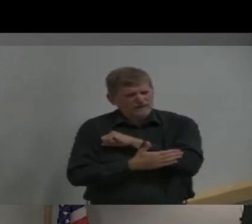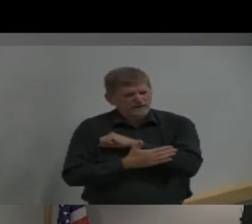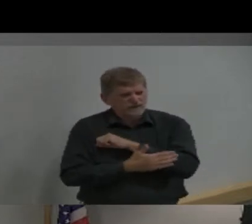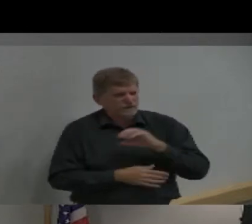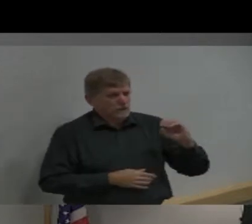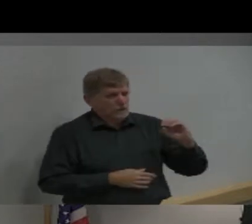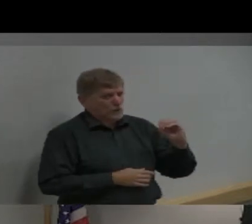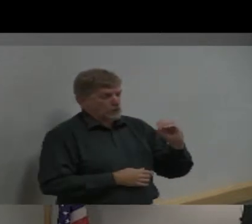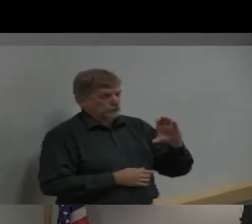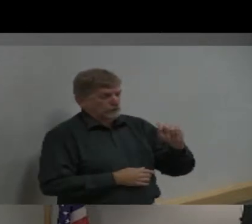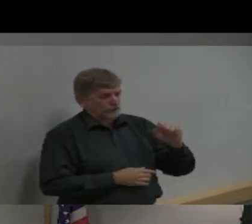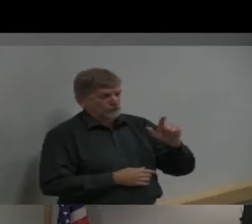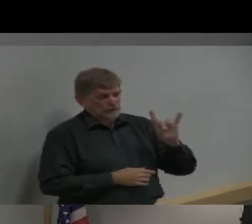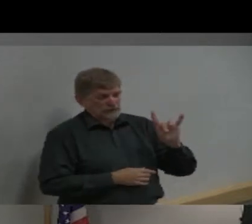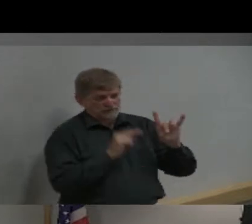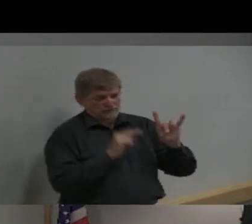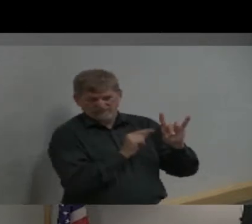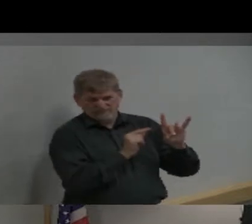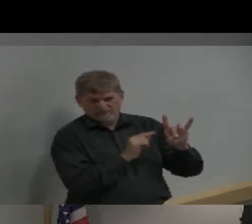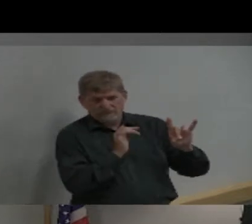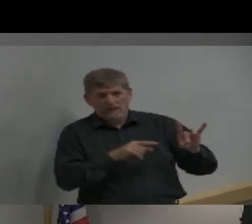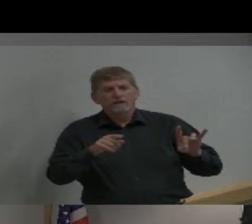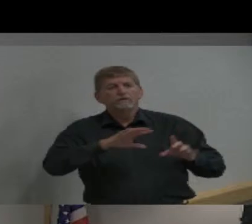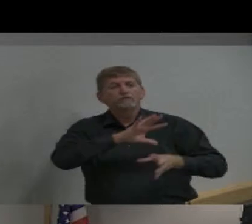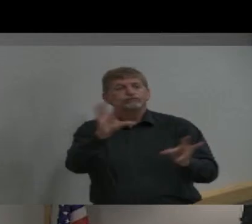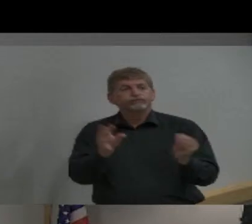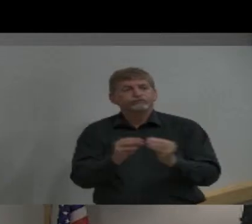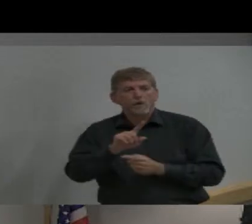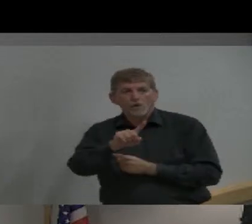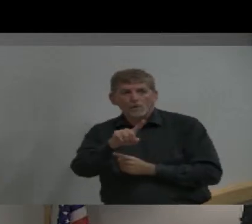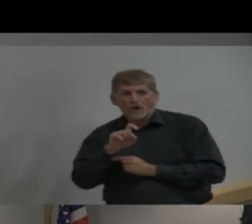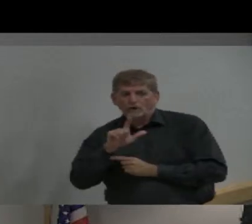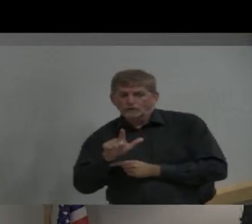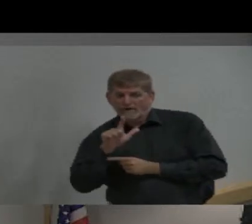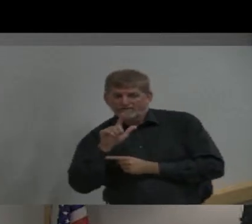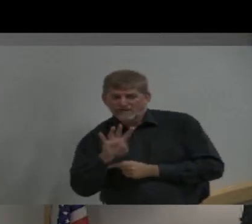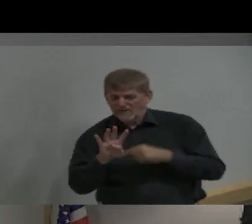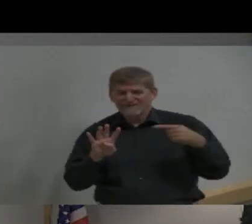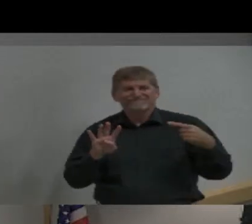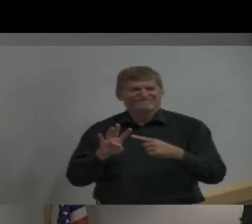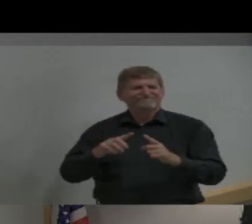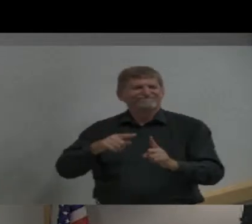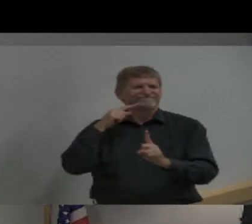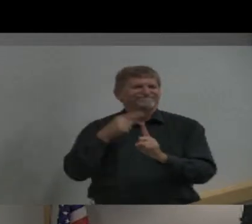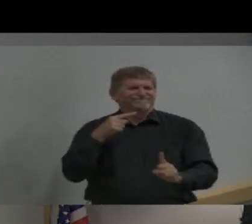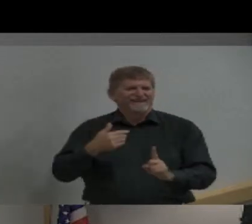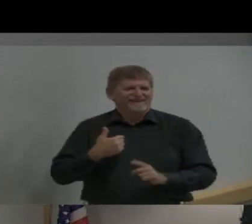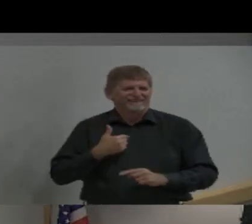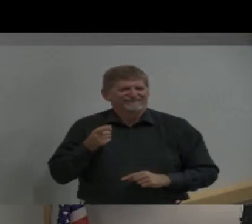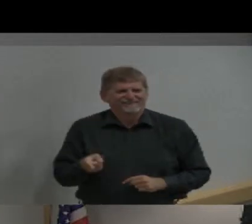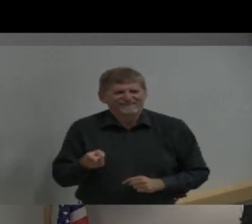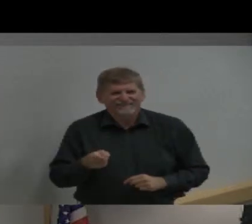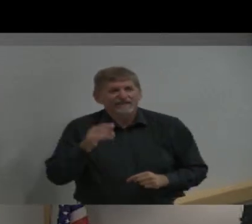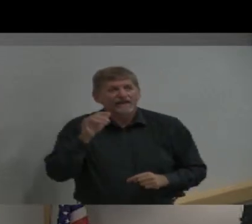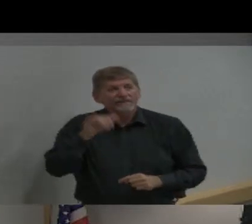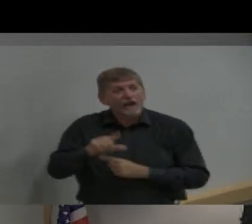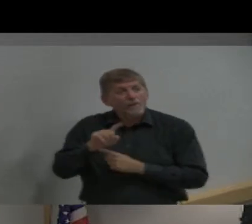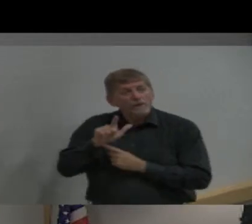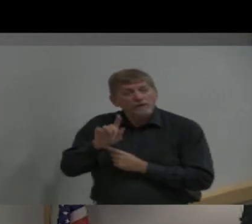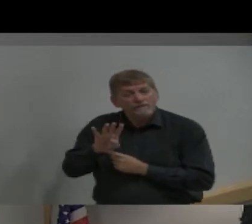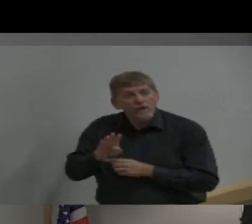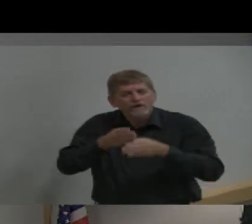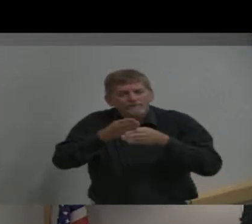ago. 124 confirmed cases, 109 students, 14 staff, and 1 student teacher,